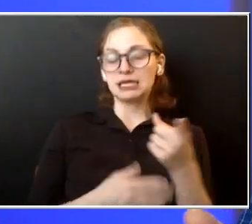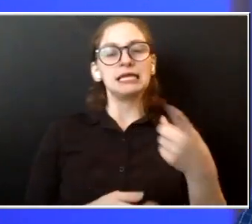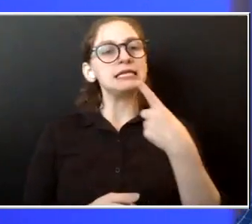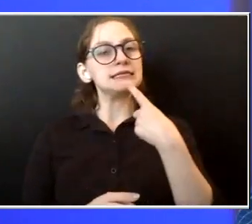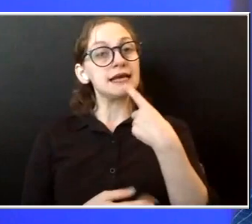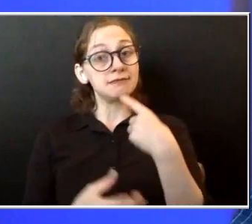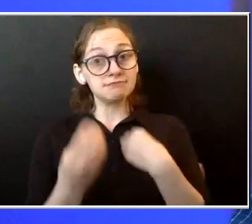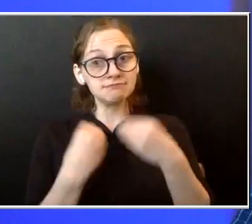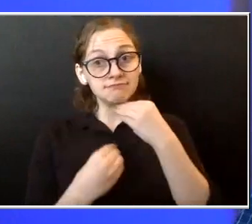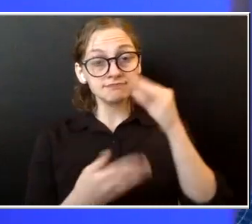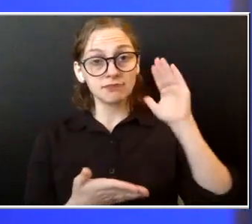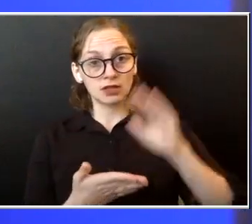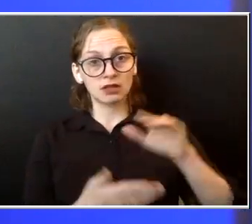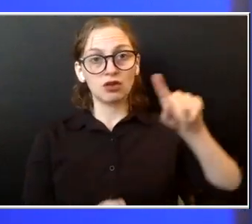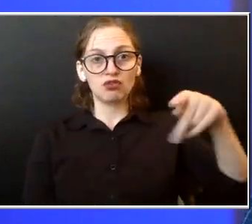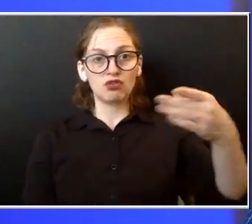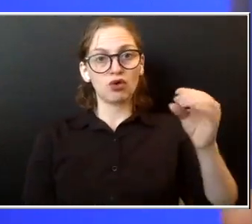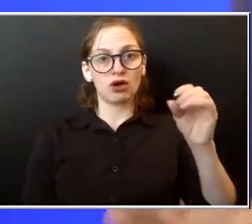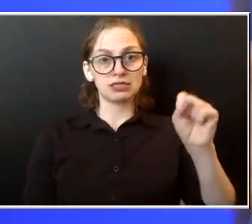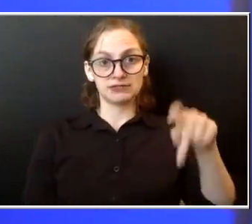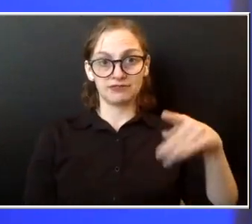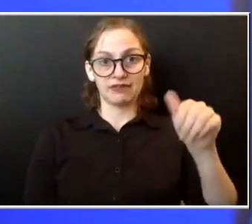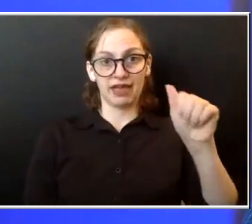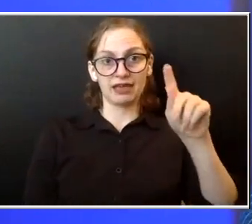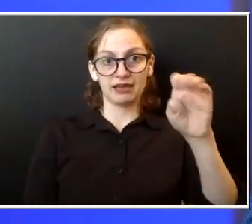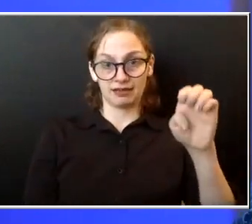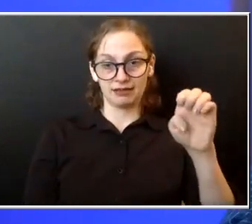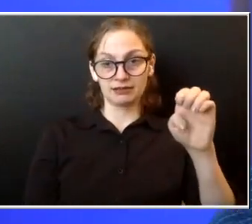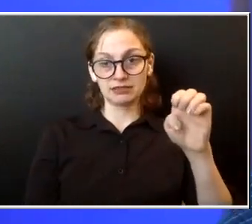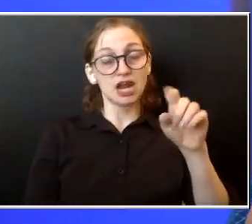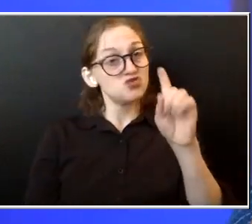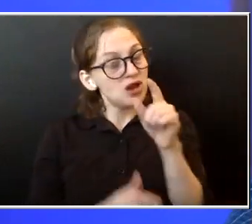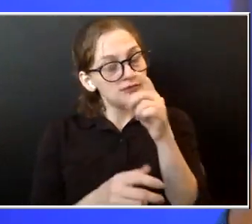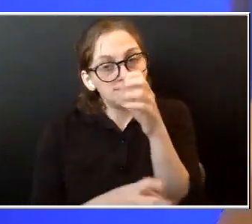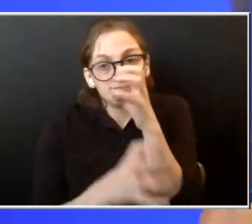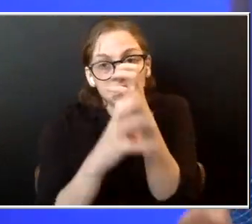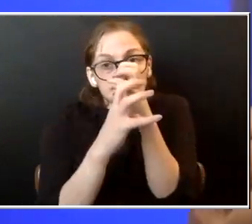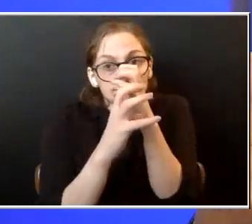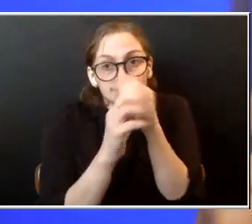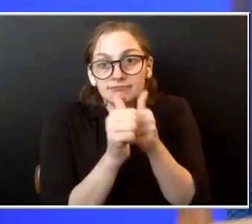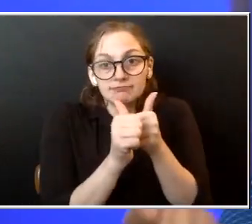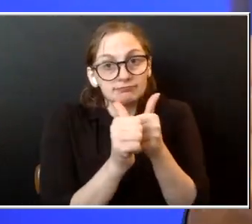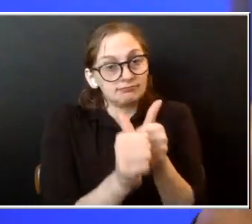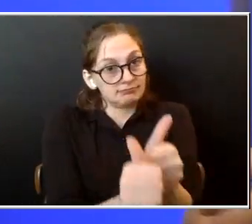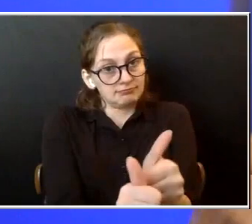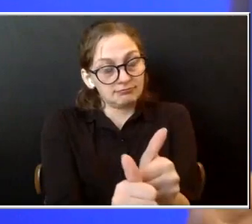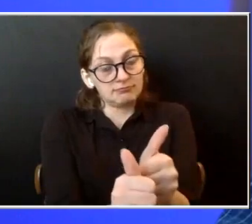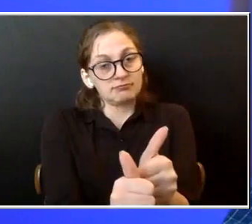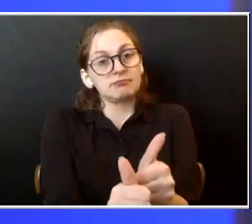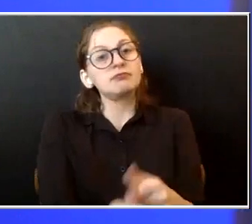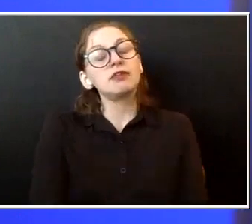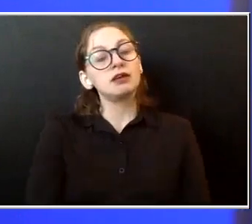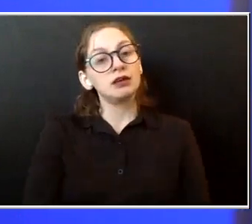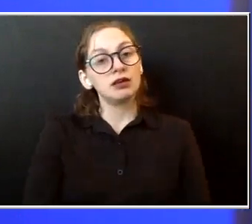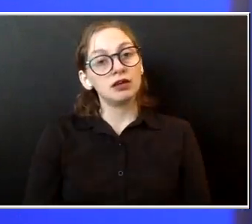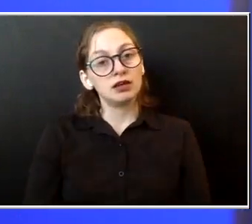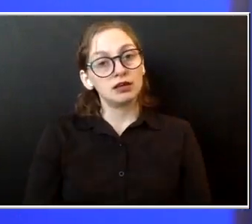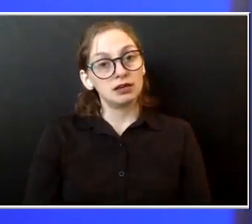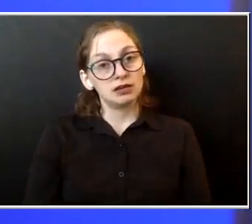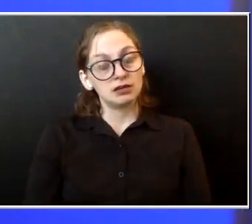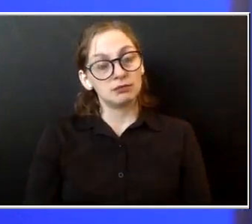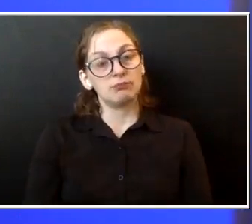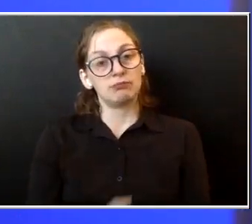be good, don't deviate, because once you get 9 and look at what's happening to your